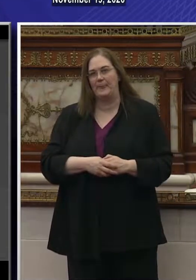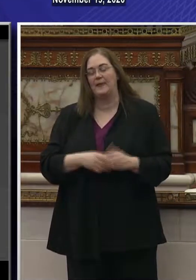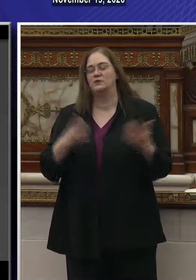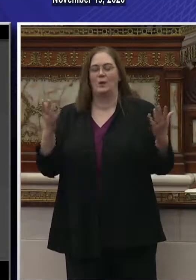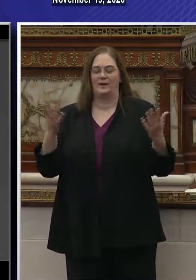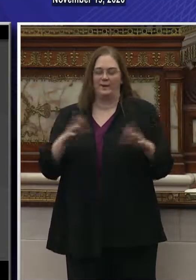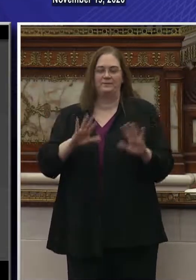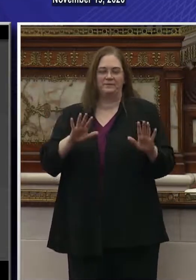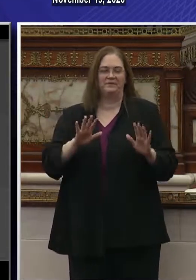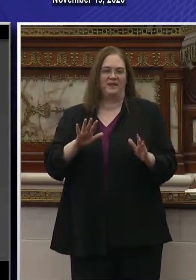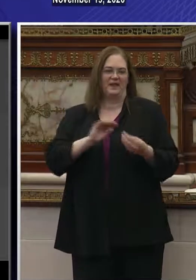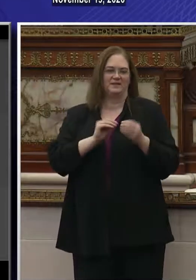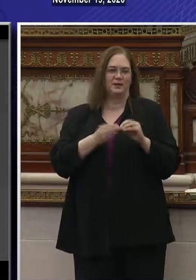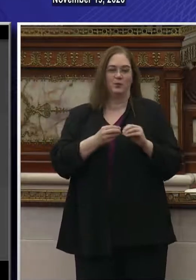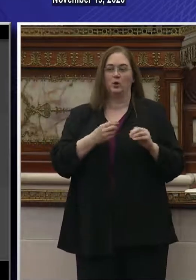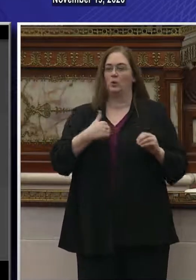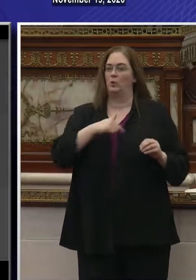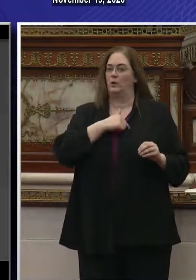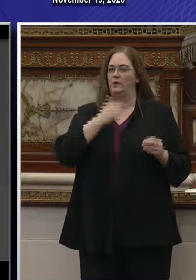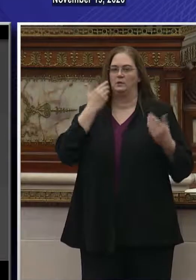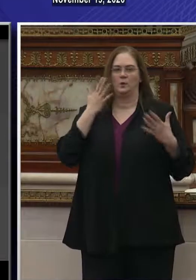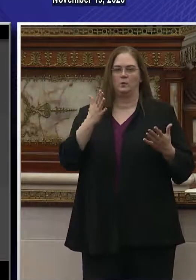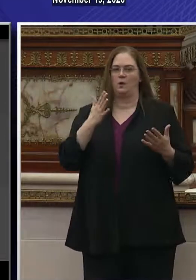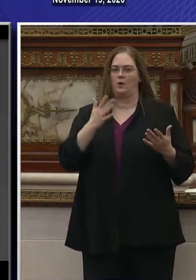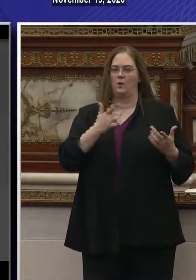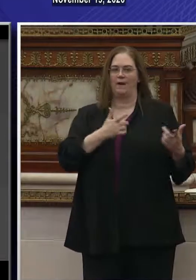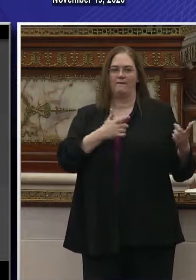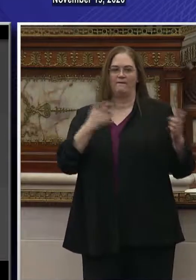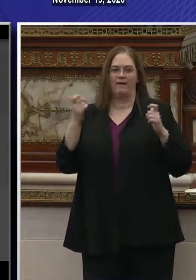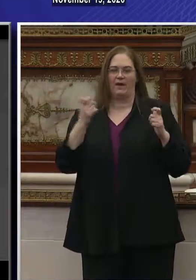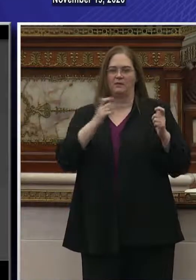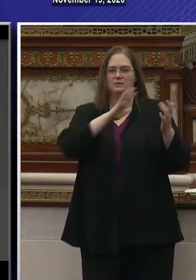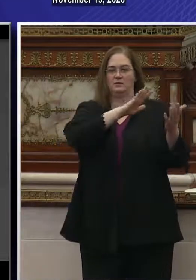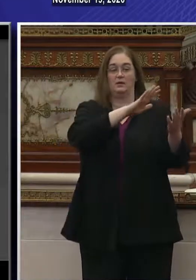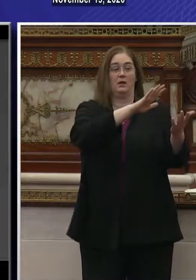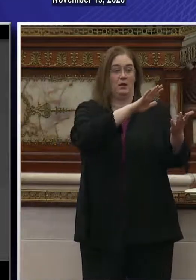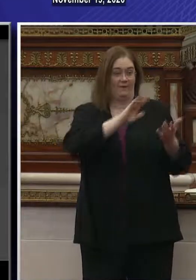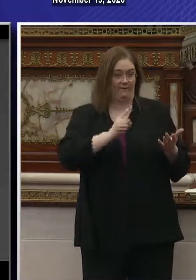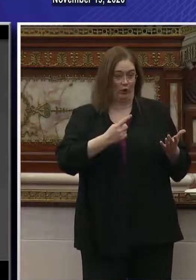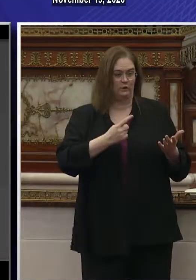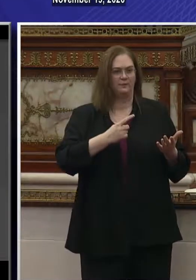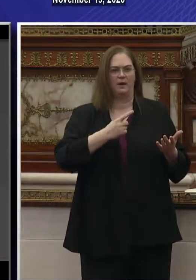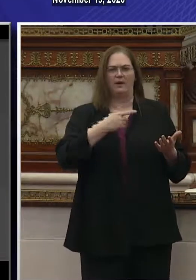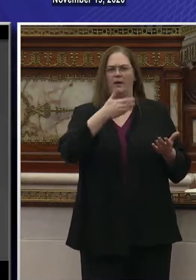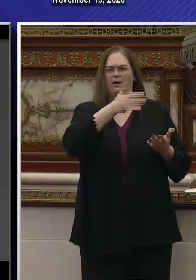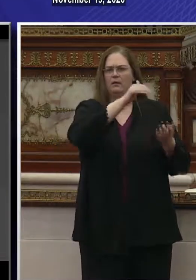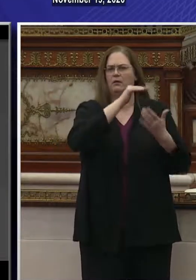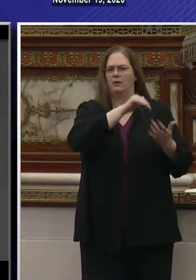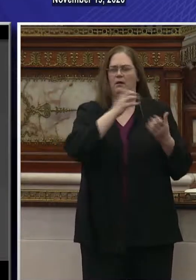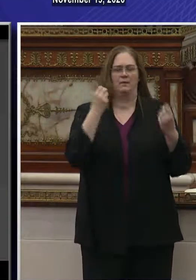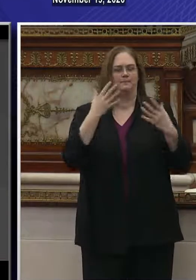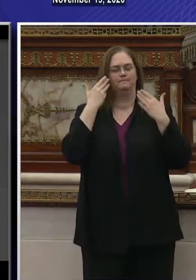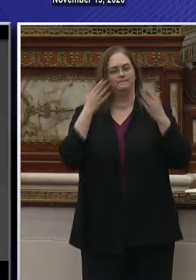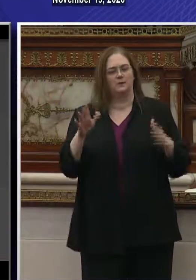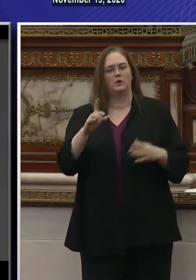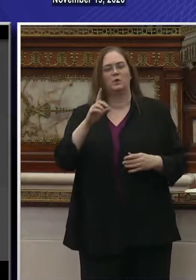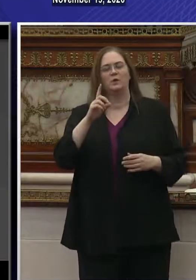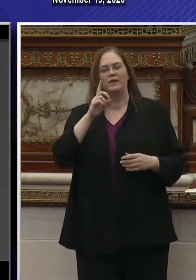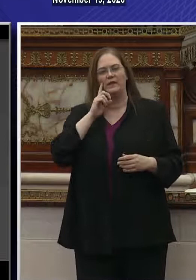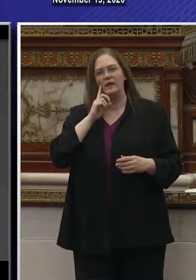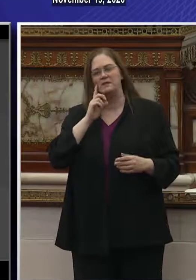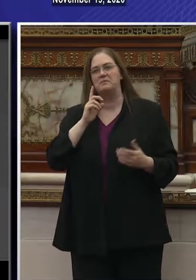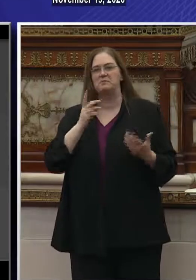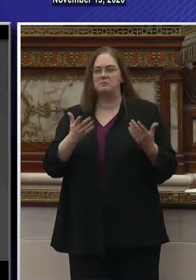So anyways, that's the number. We do not know how fast it will come in after that. I mean, I think it would be fair